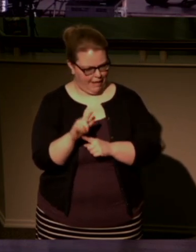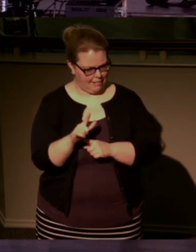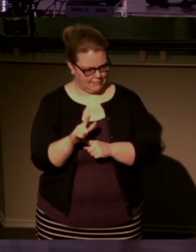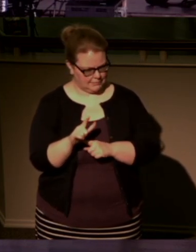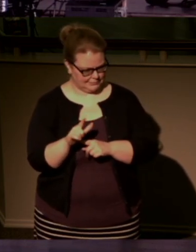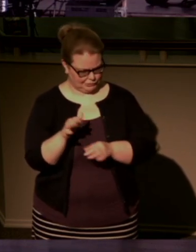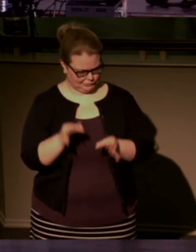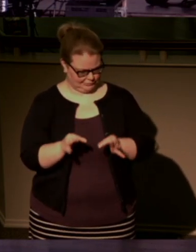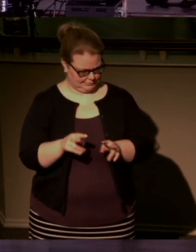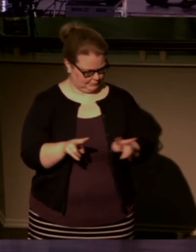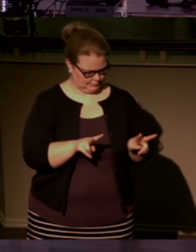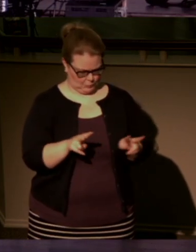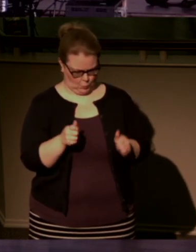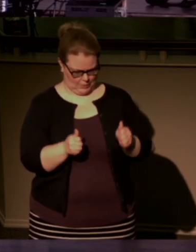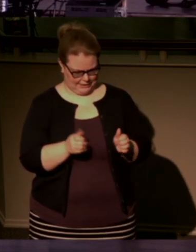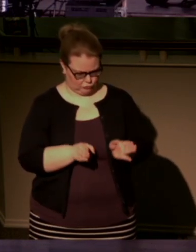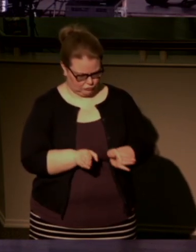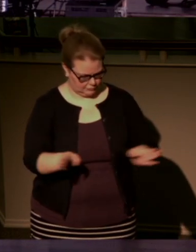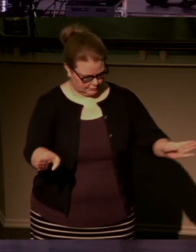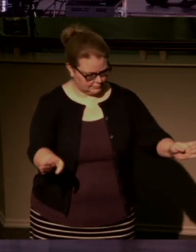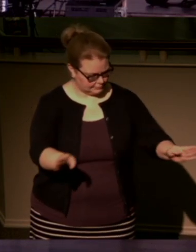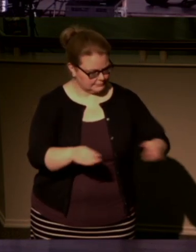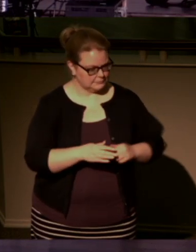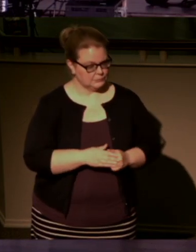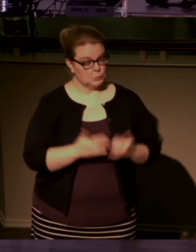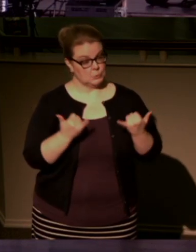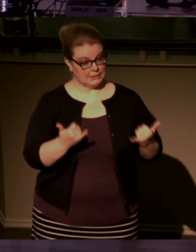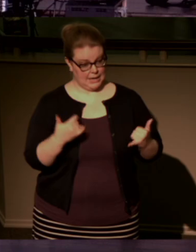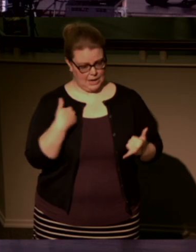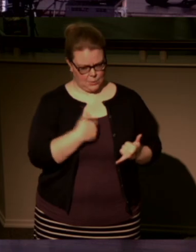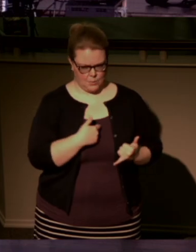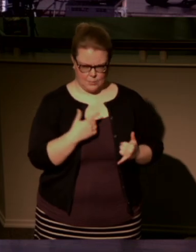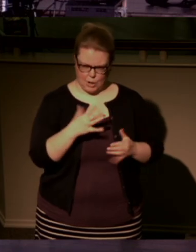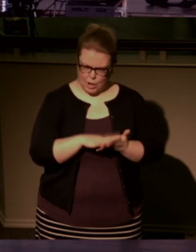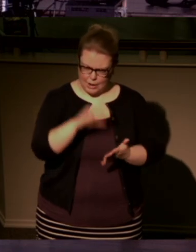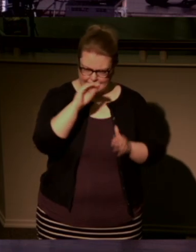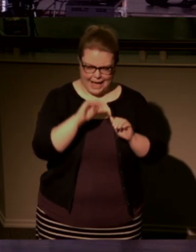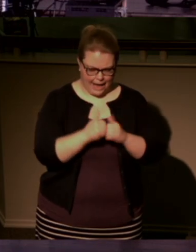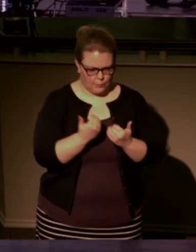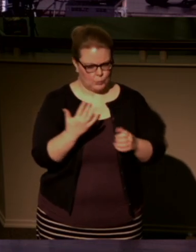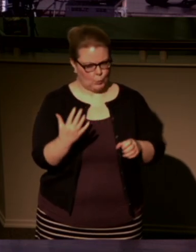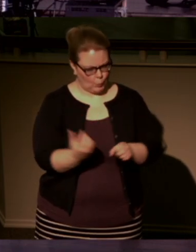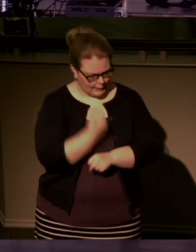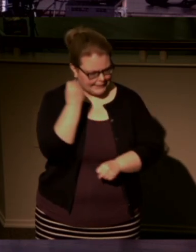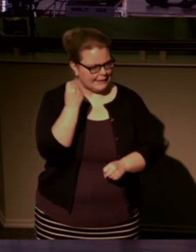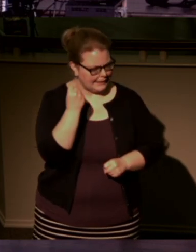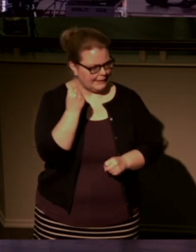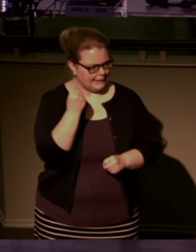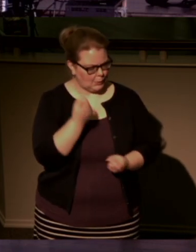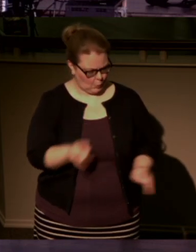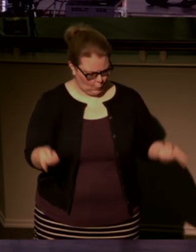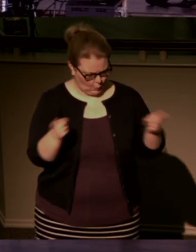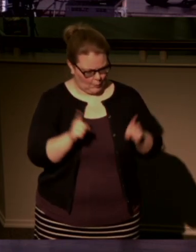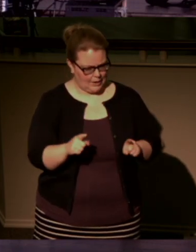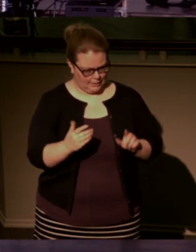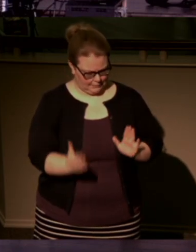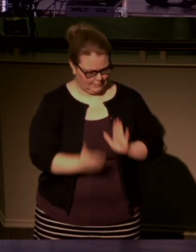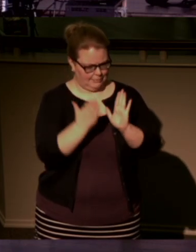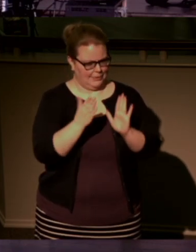So today we're going to learn how to win when we encounter the faith trial of life. How to